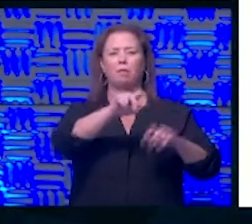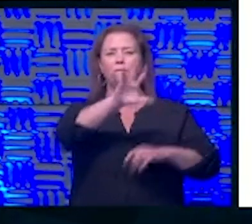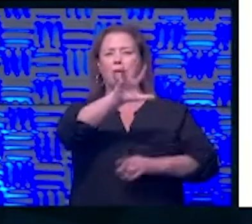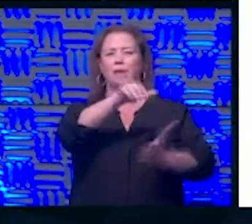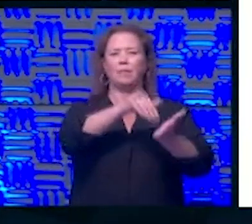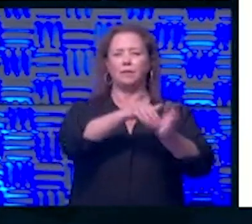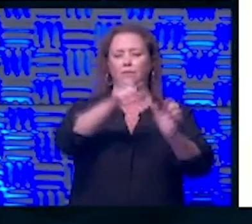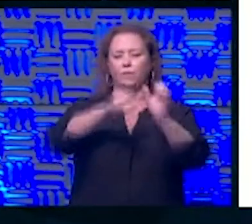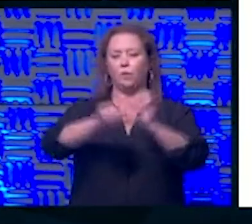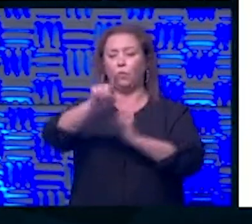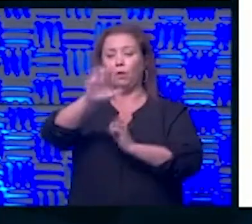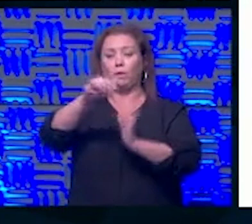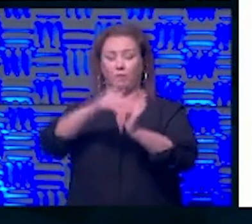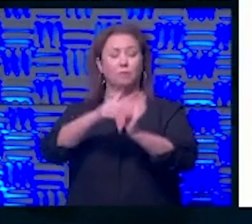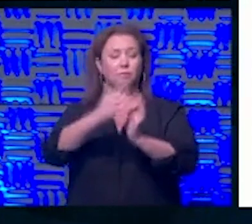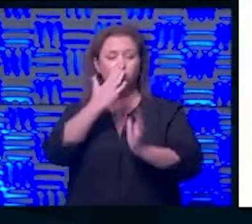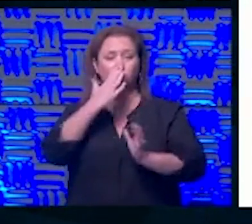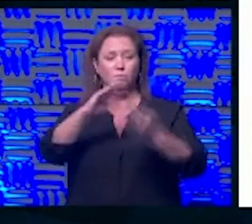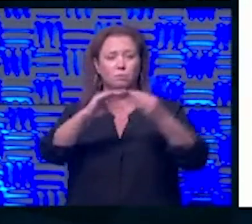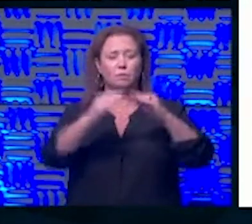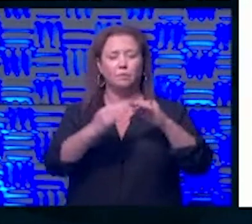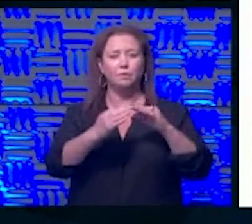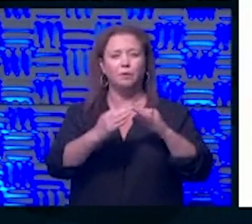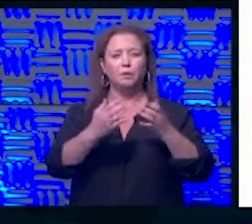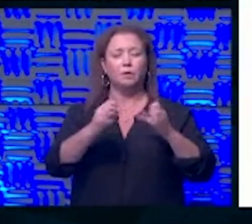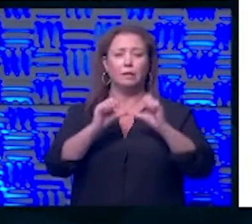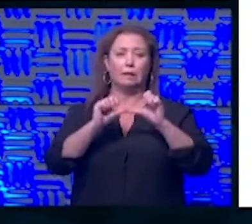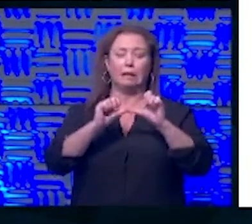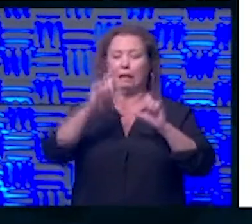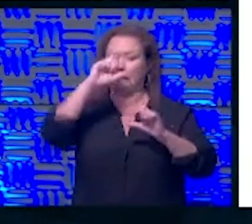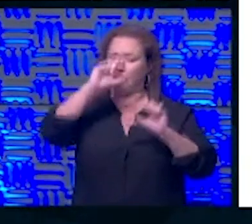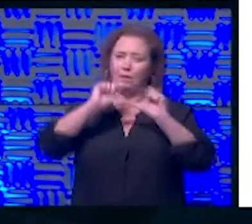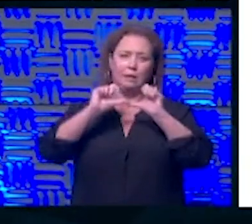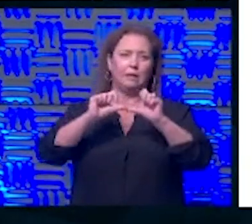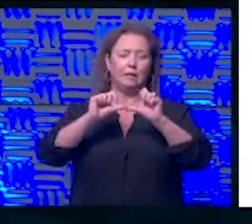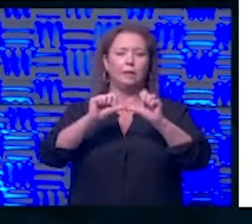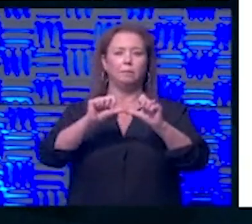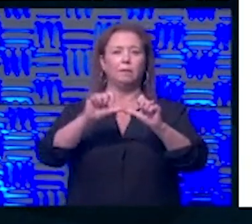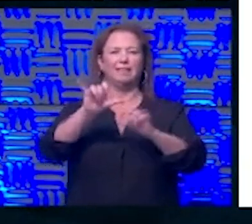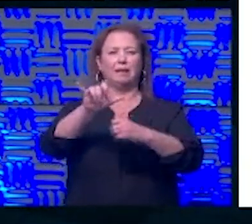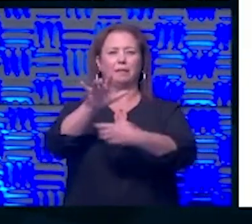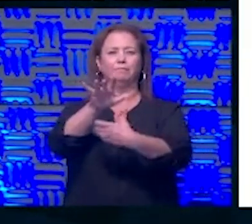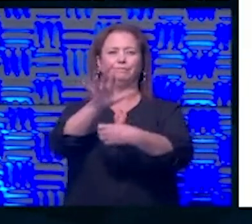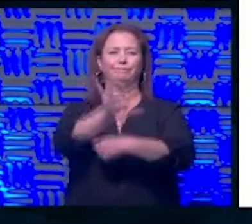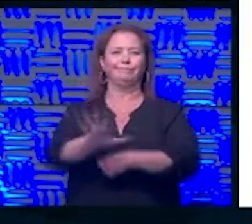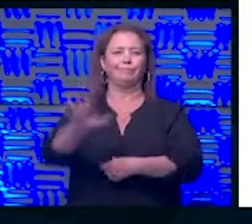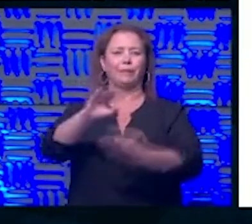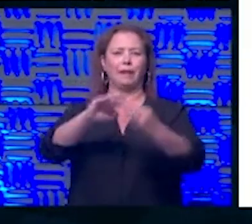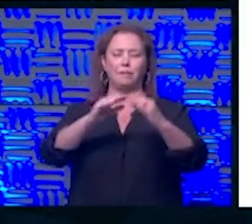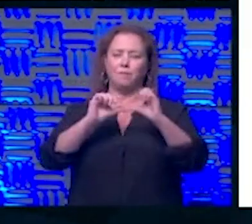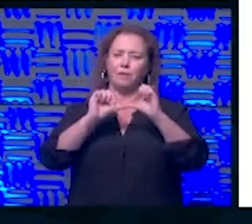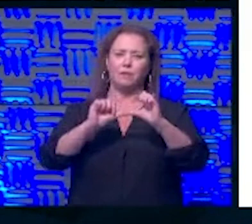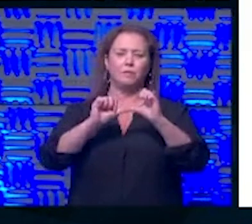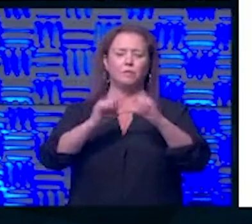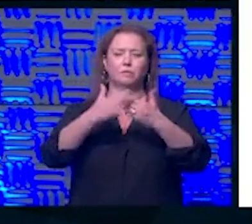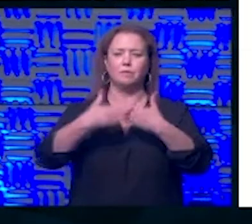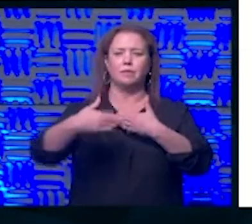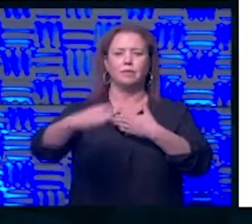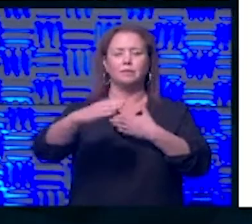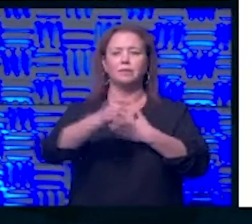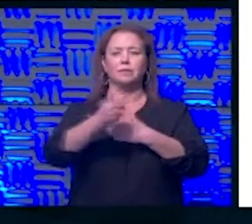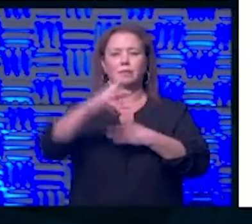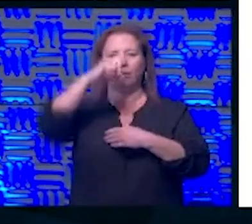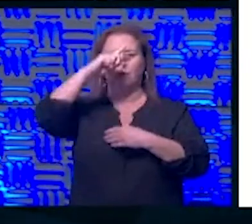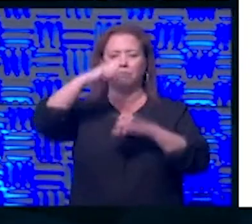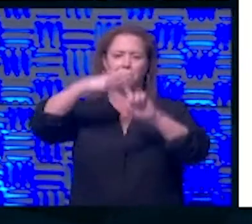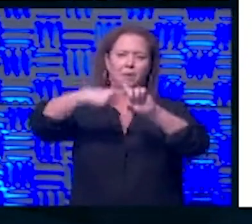per 100,000, which is good. And we need to. I think we're going to need to keep it around that rate for months and months and months to keep knowing